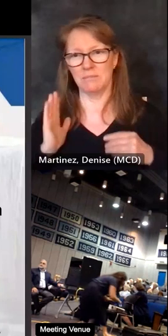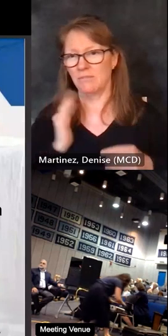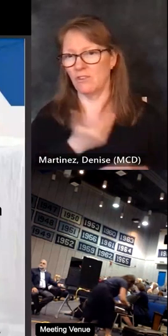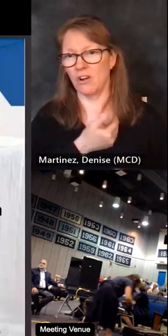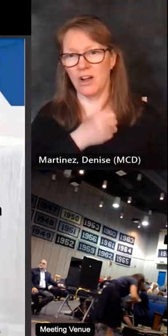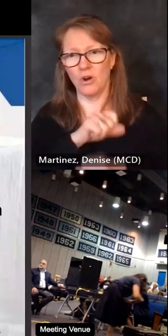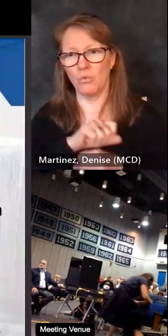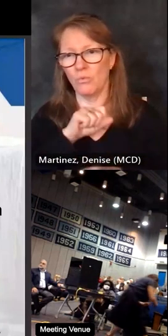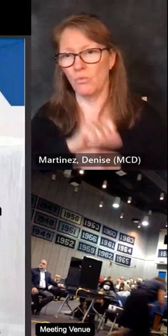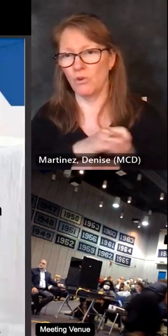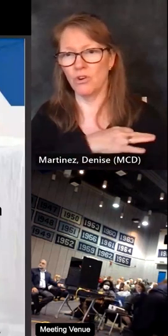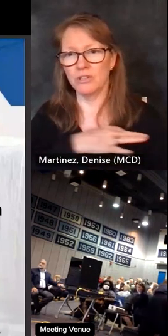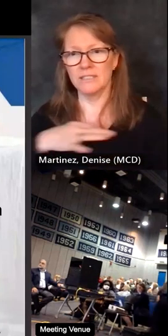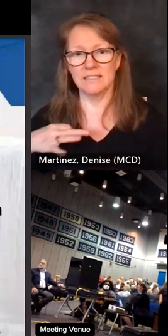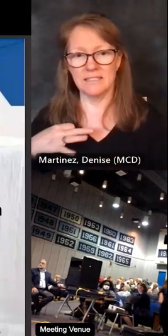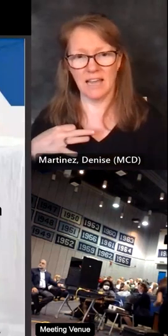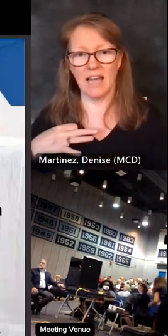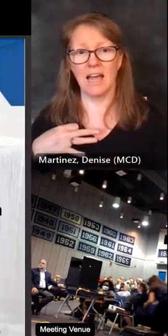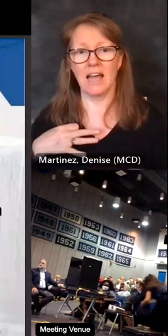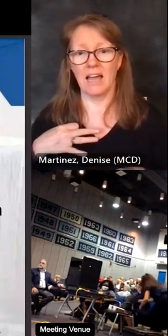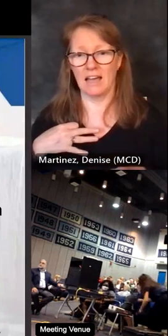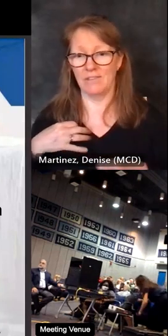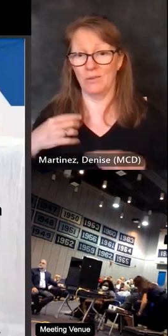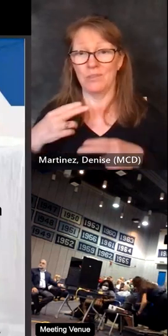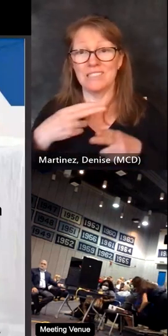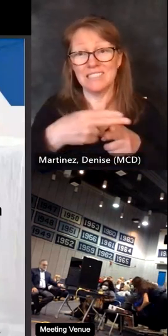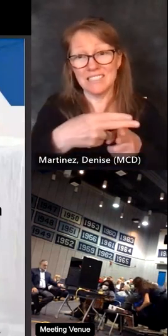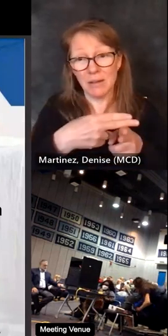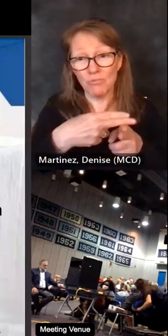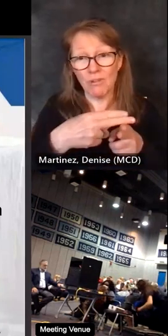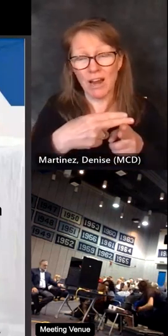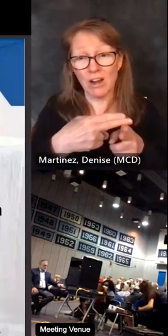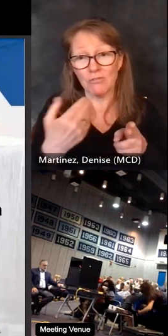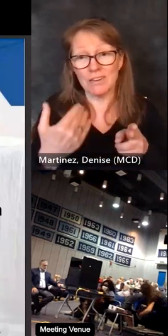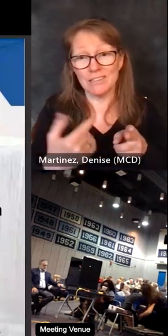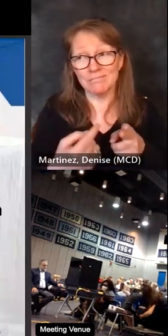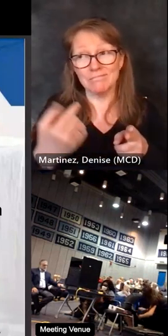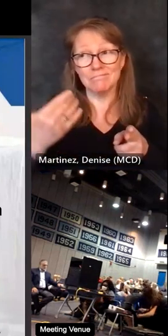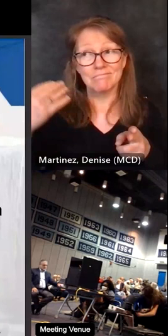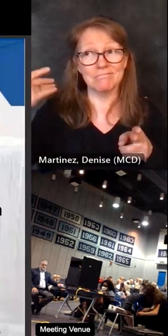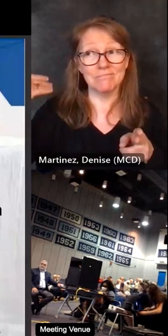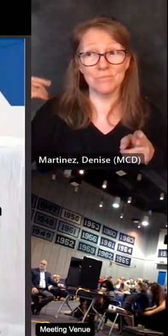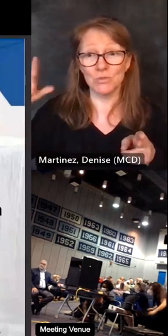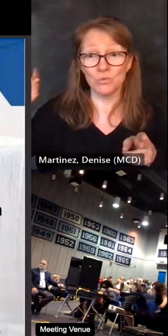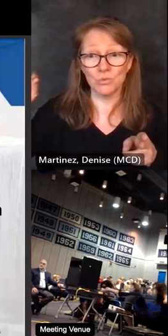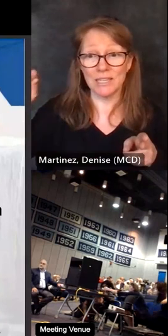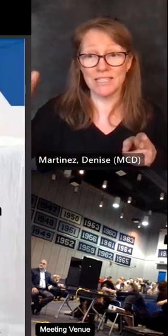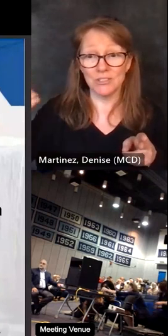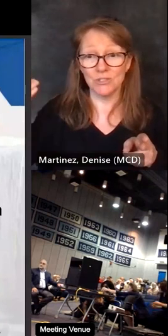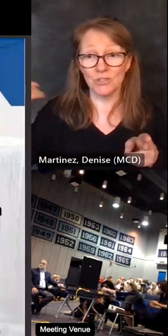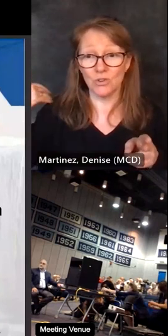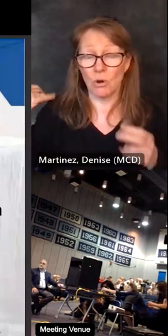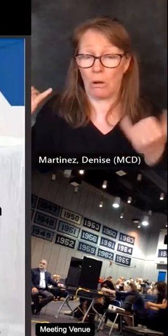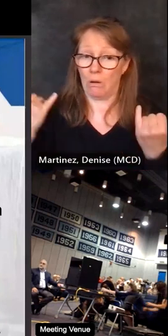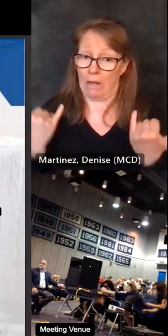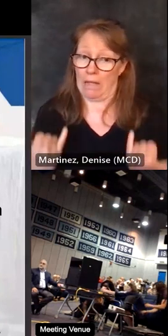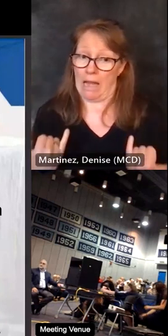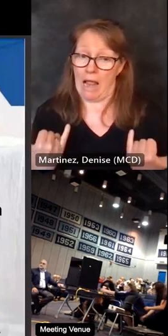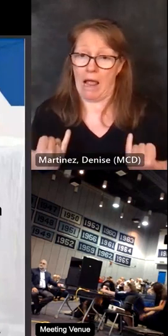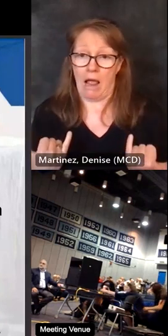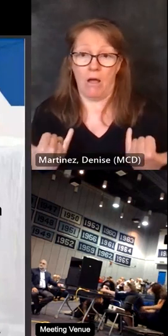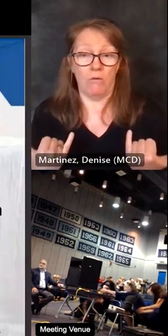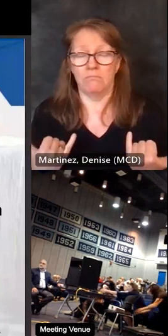It was originally built as temporary 20 years ago, and it's truly, you know, inadequate for modern working